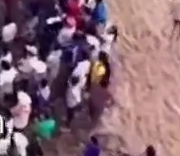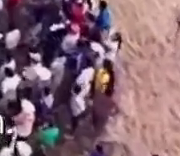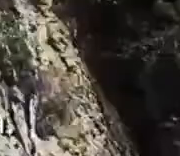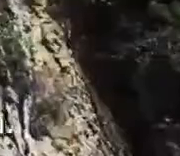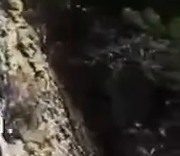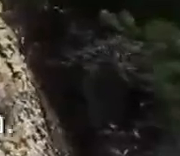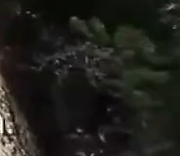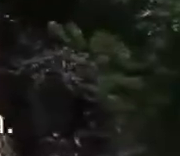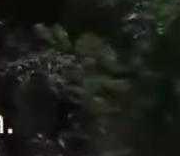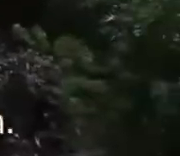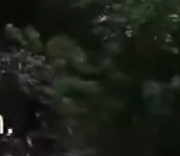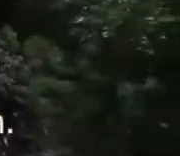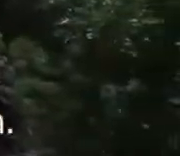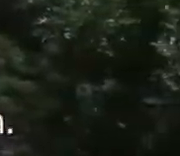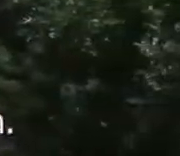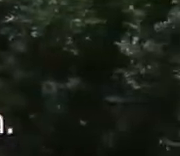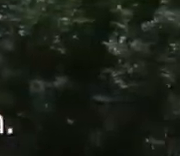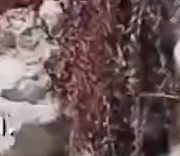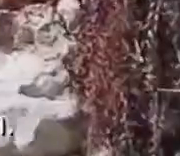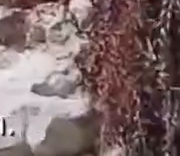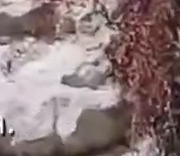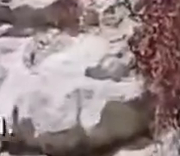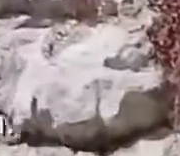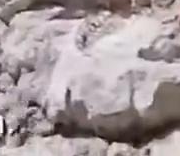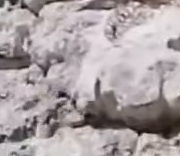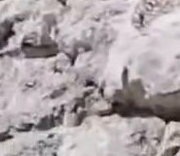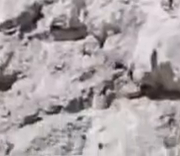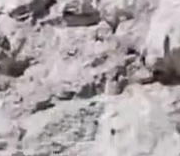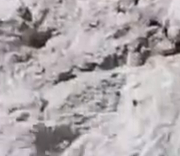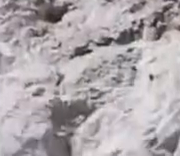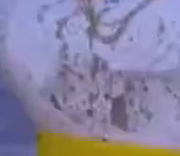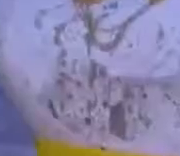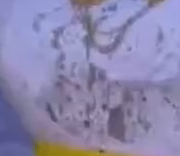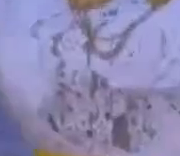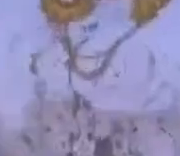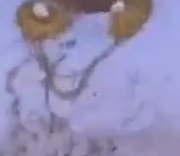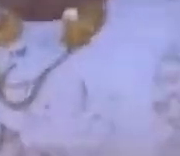setiap wilayahnya yang memiliki daya tarik tersendiri.